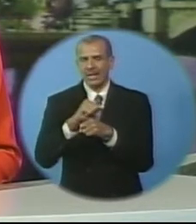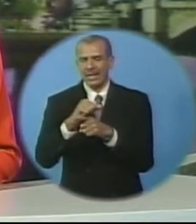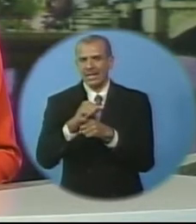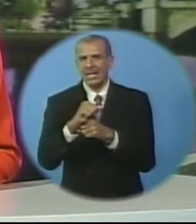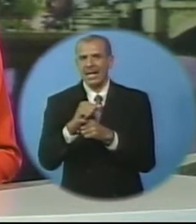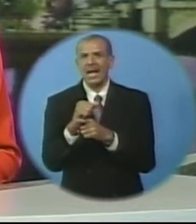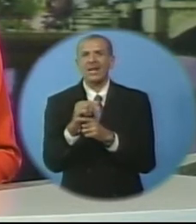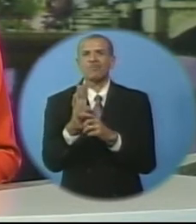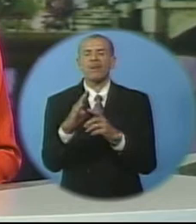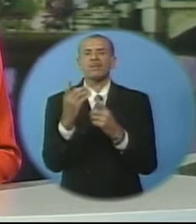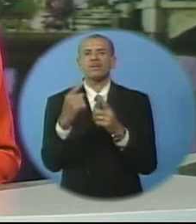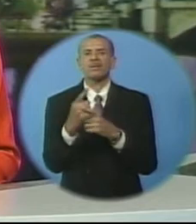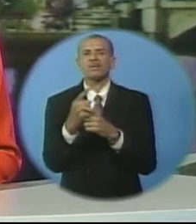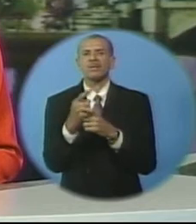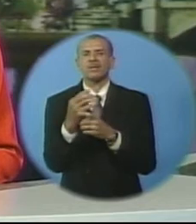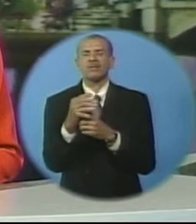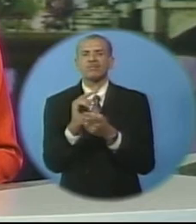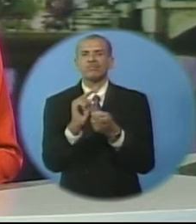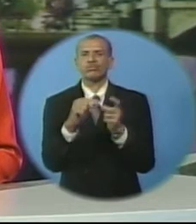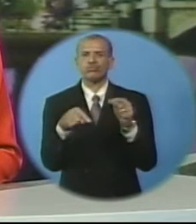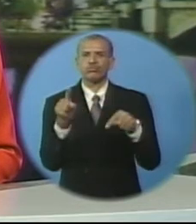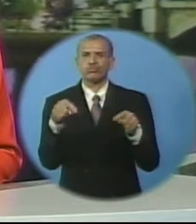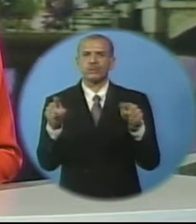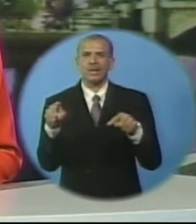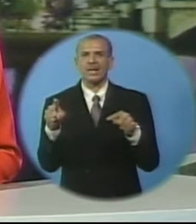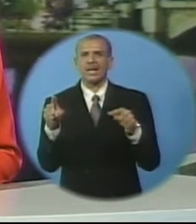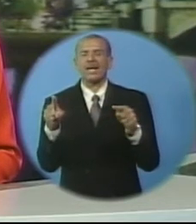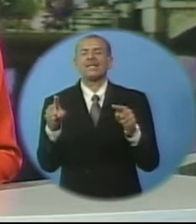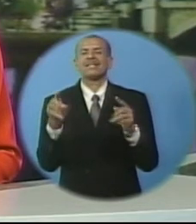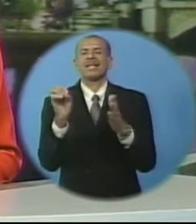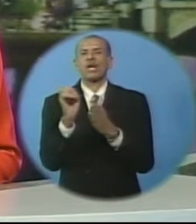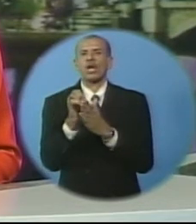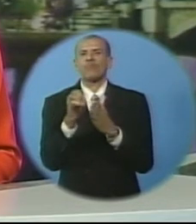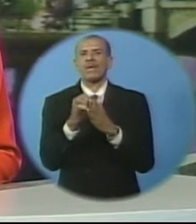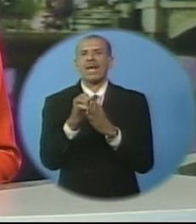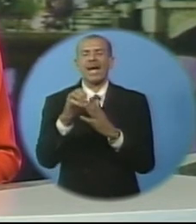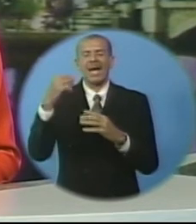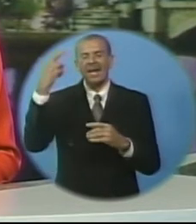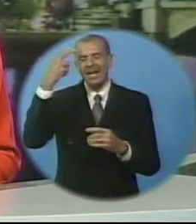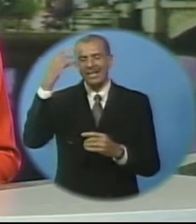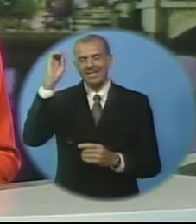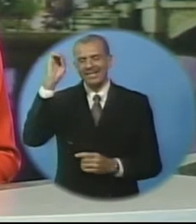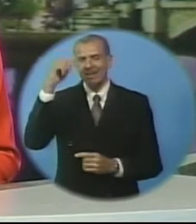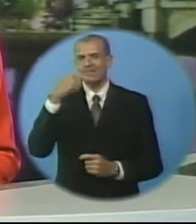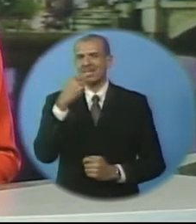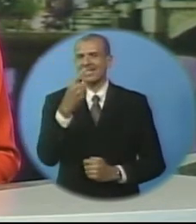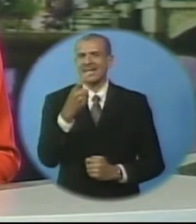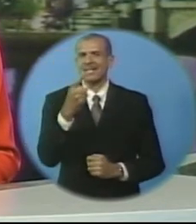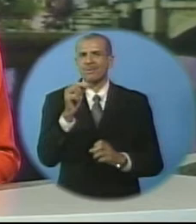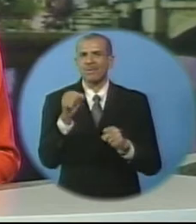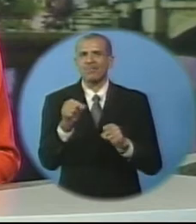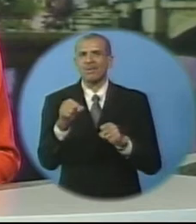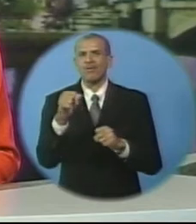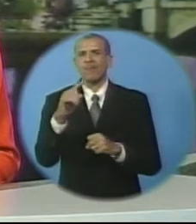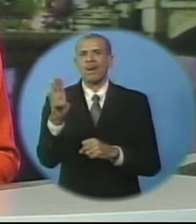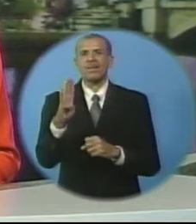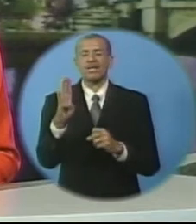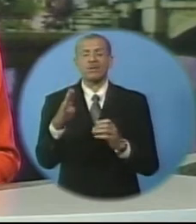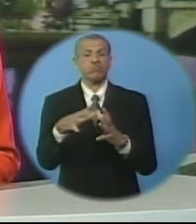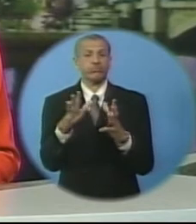to diversify its economy. Executive Director Henderson Eastman says there is potential for Barbados as a